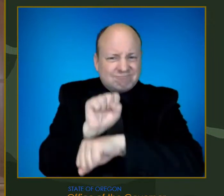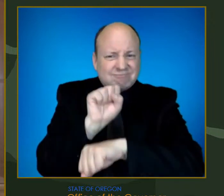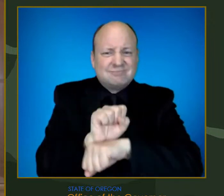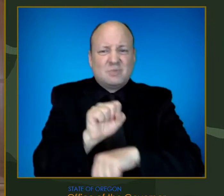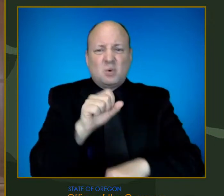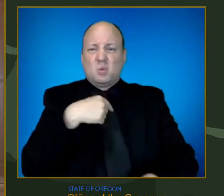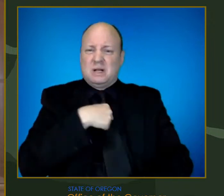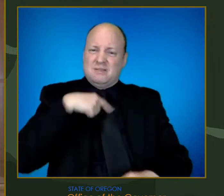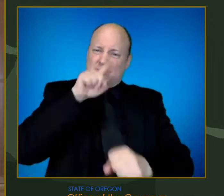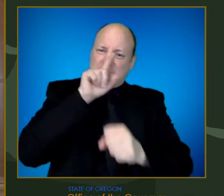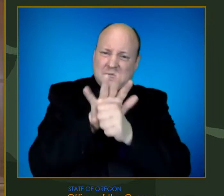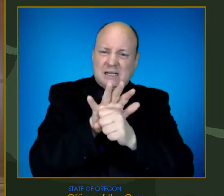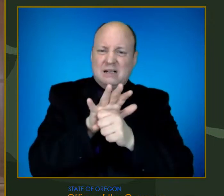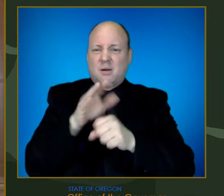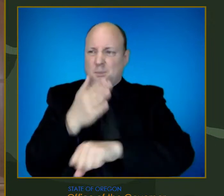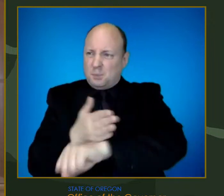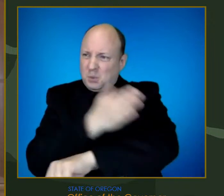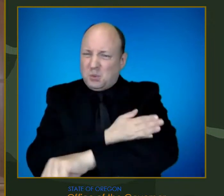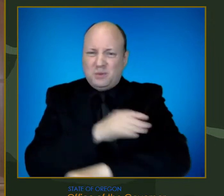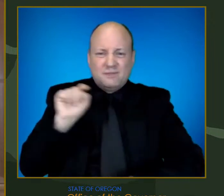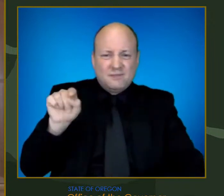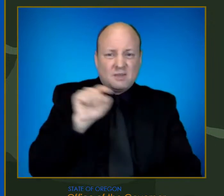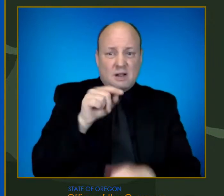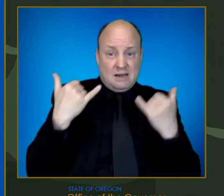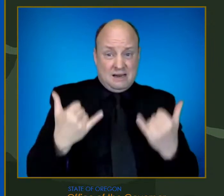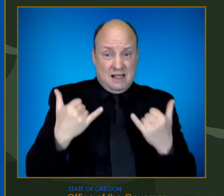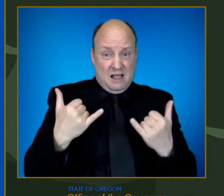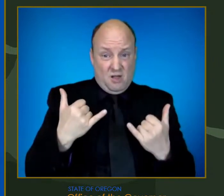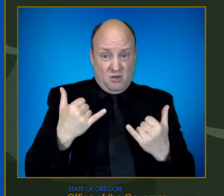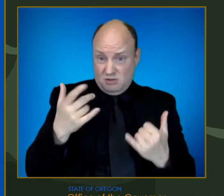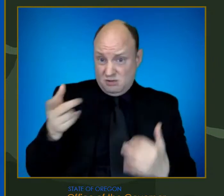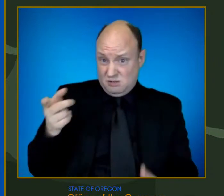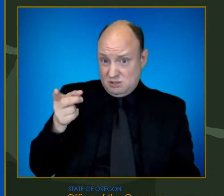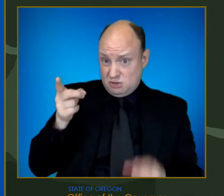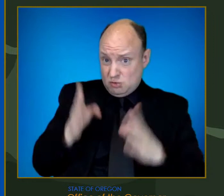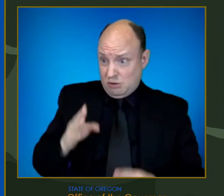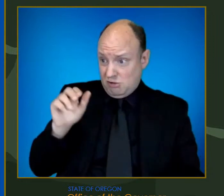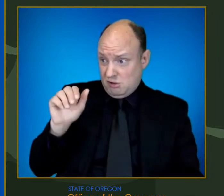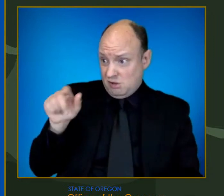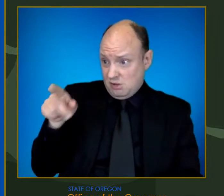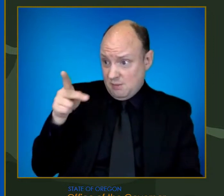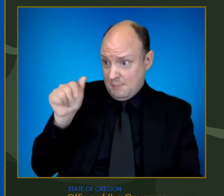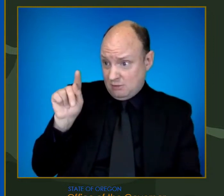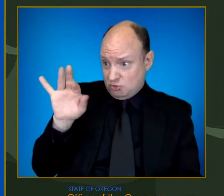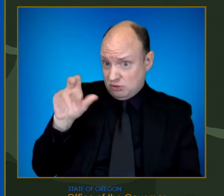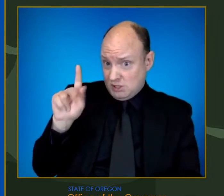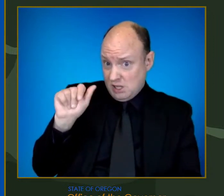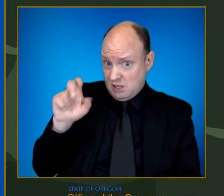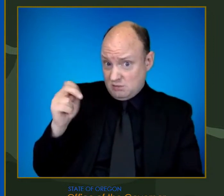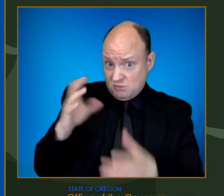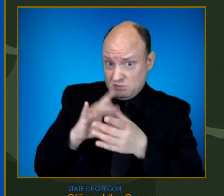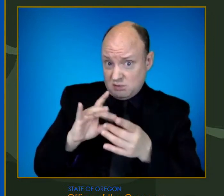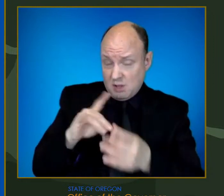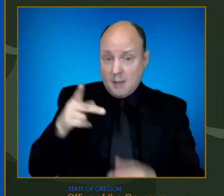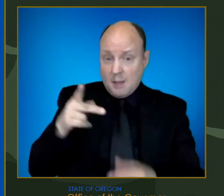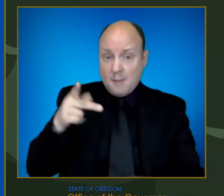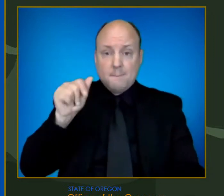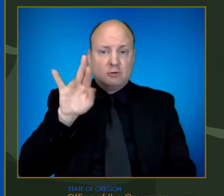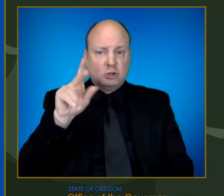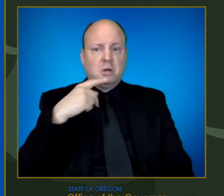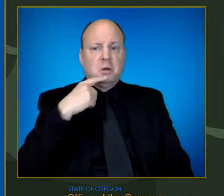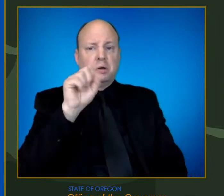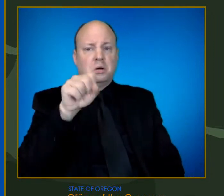Director Allen, would you like to add anything? I would just add that this has been a nationwide phenomenon, and part of the challenge is people of means have